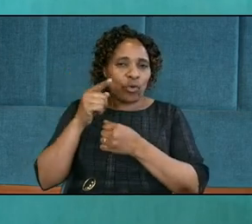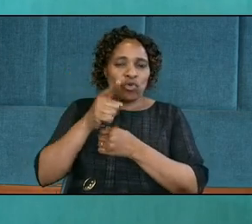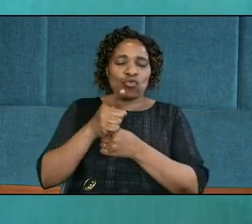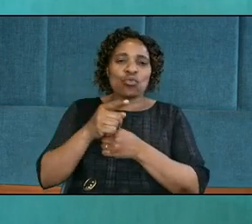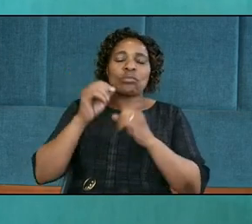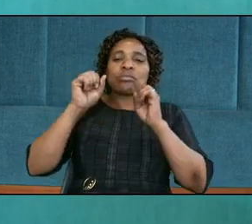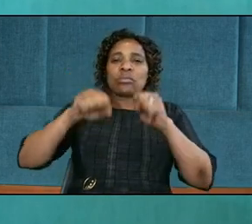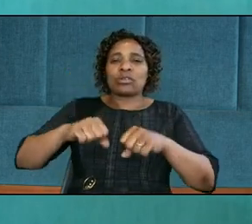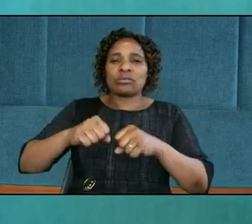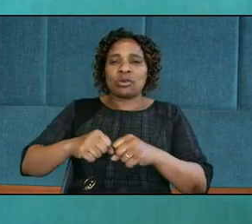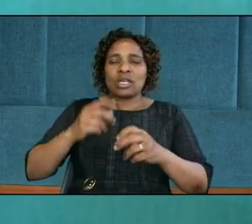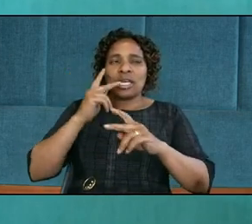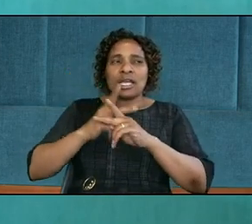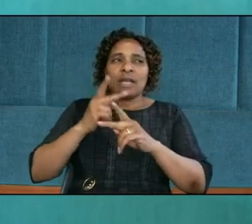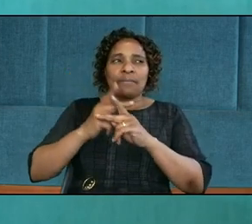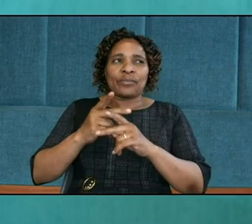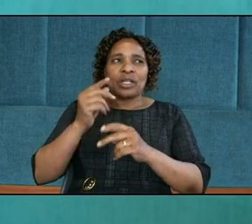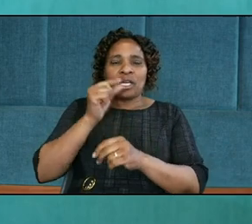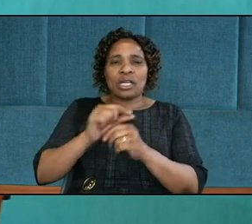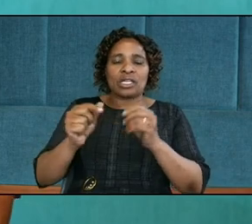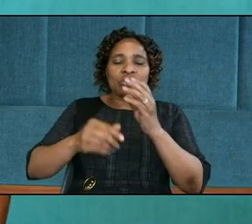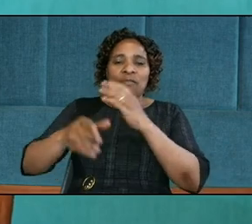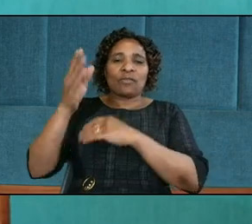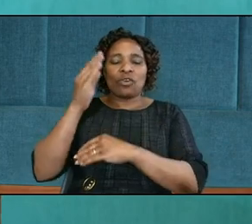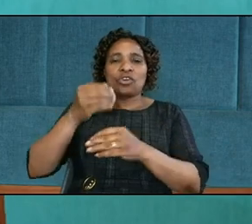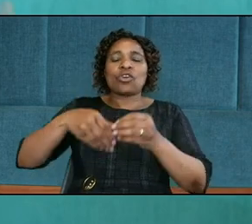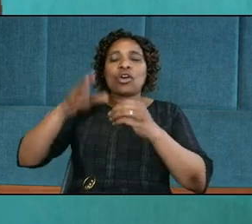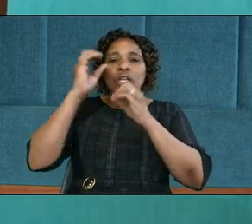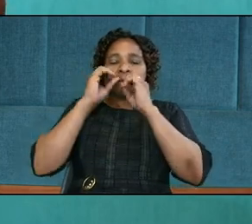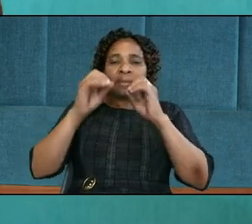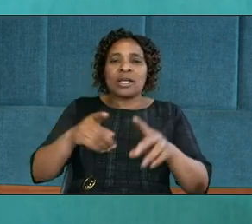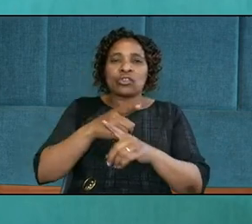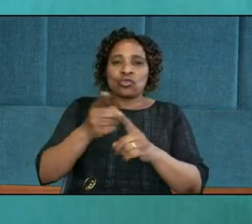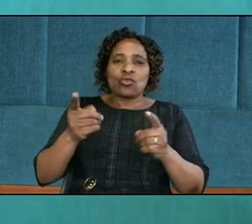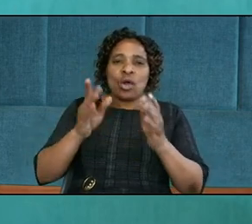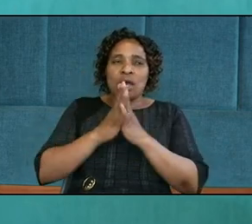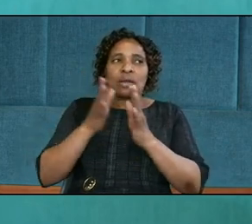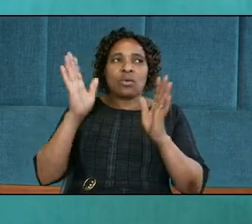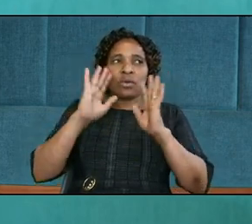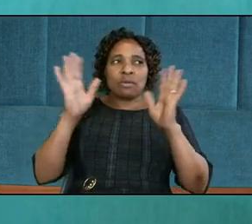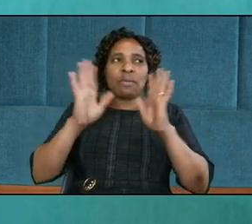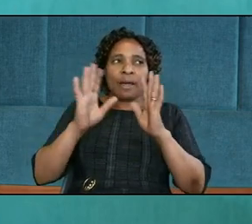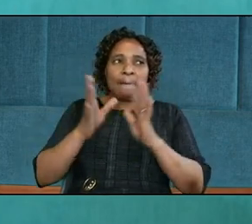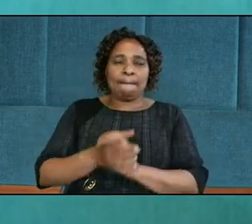will be kept by the grace of God. God bless you and goodbye.